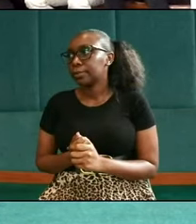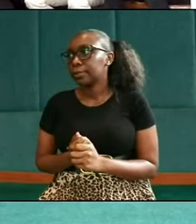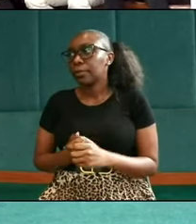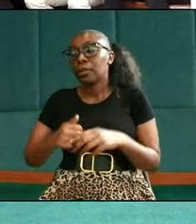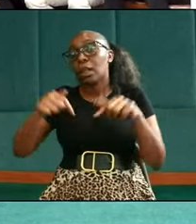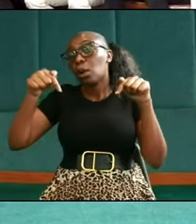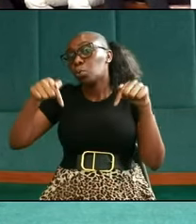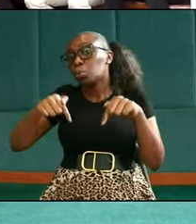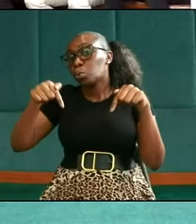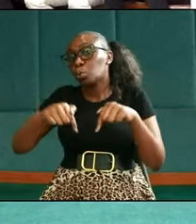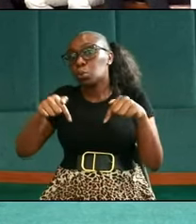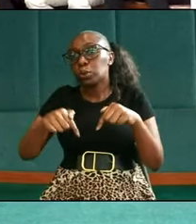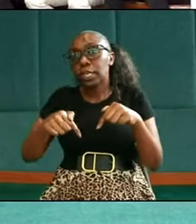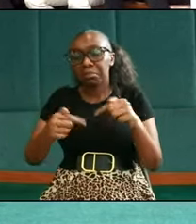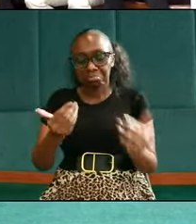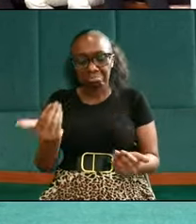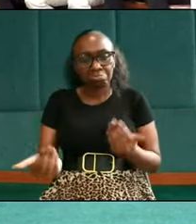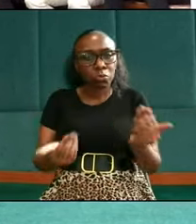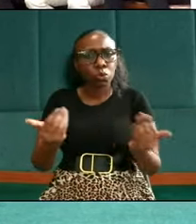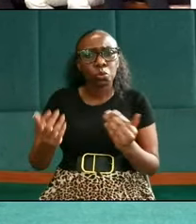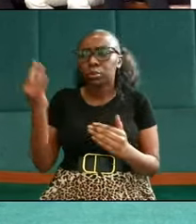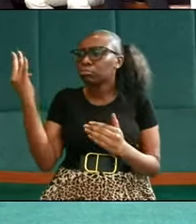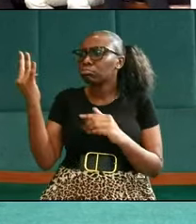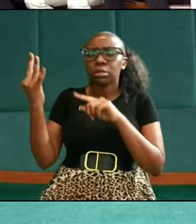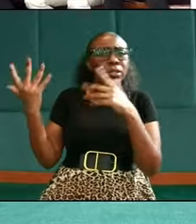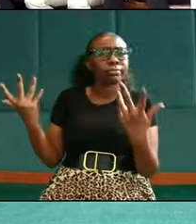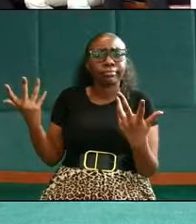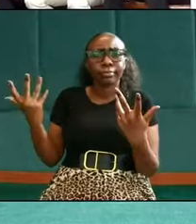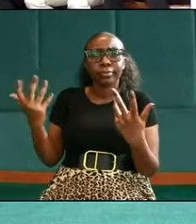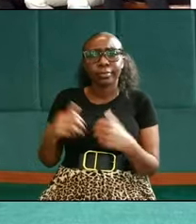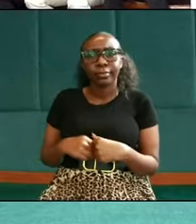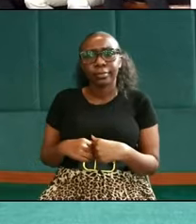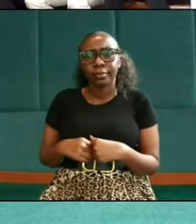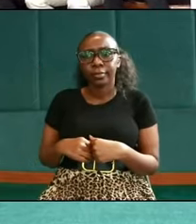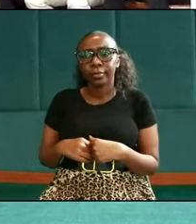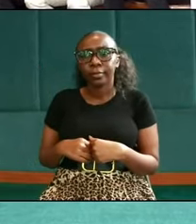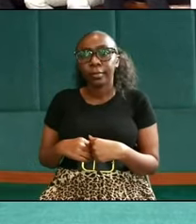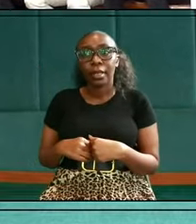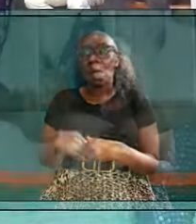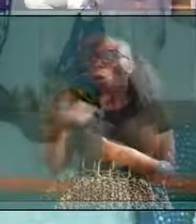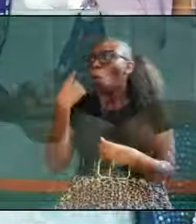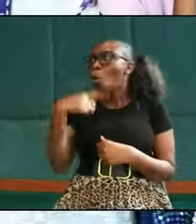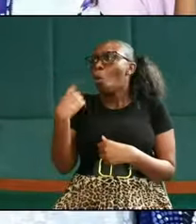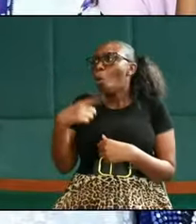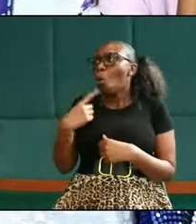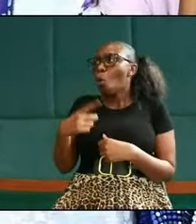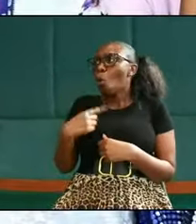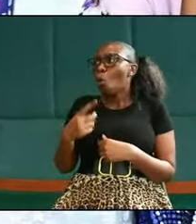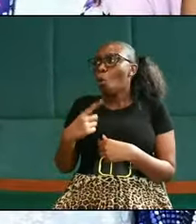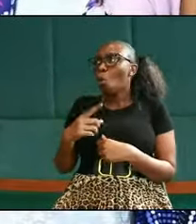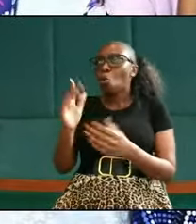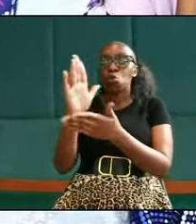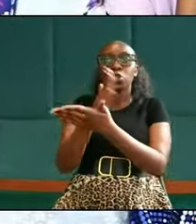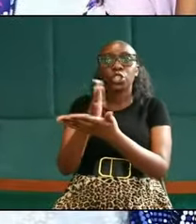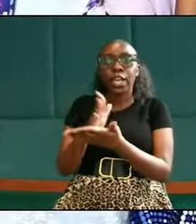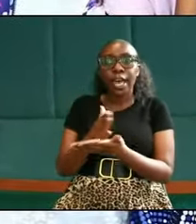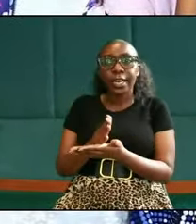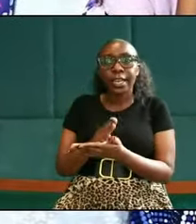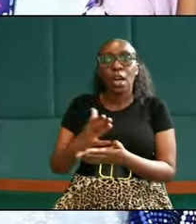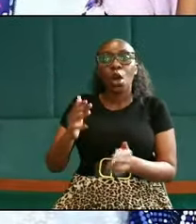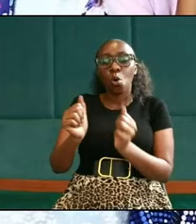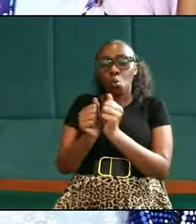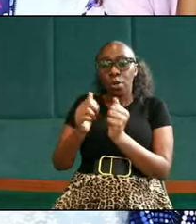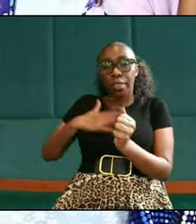And today, the children's sermon is being given to us by the Young Missionary Club of our church of